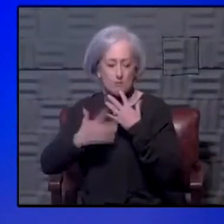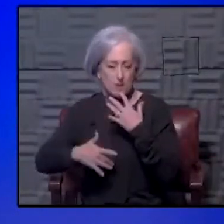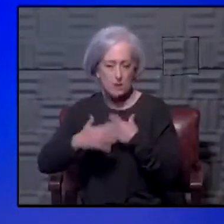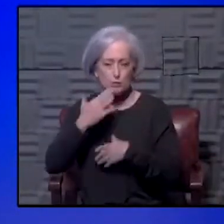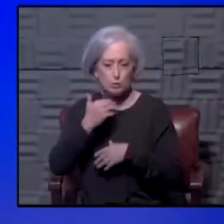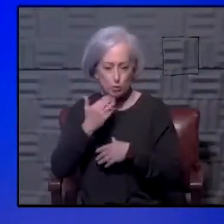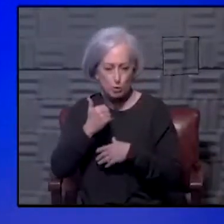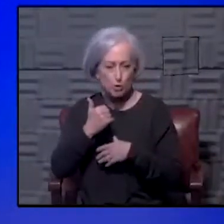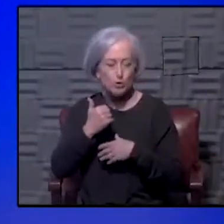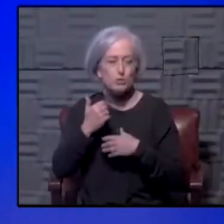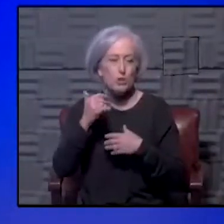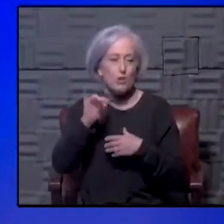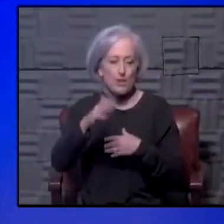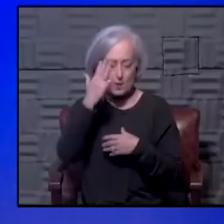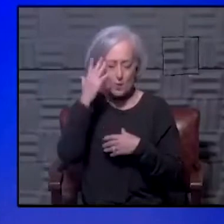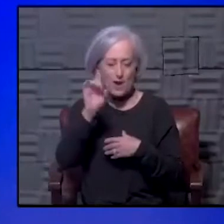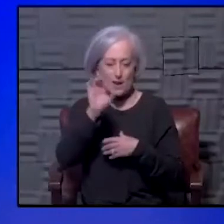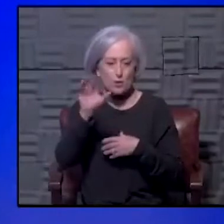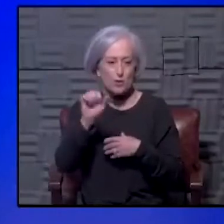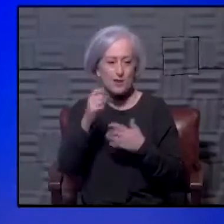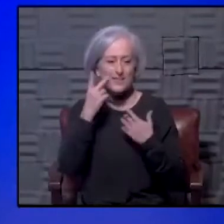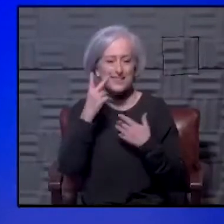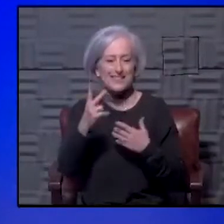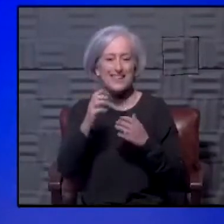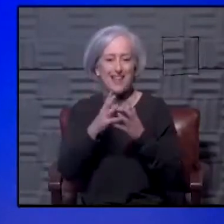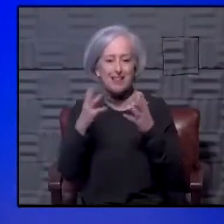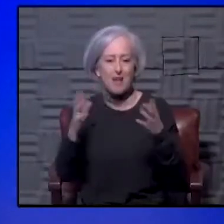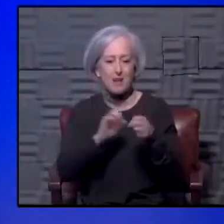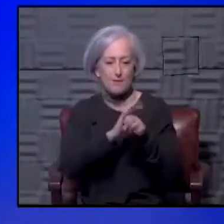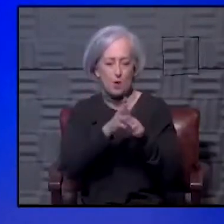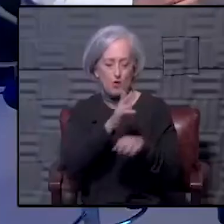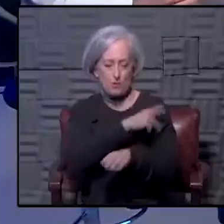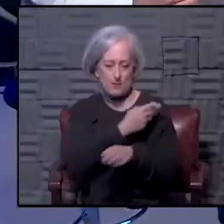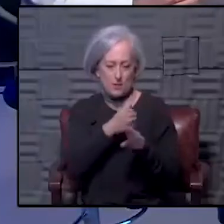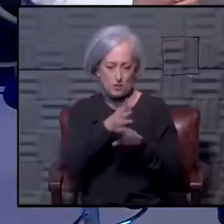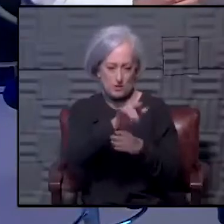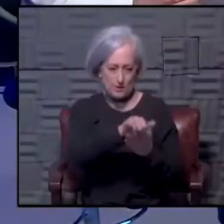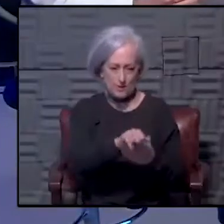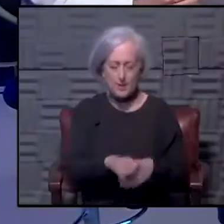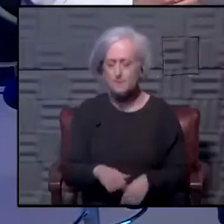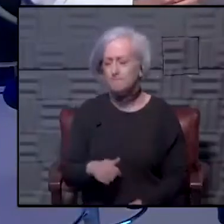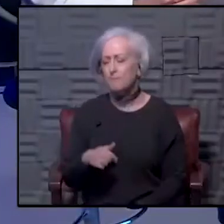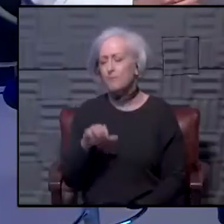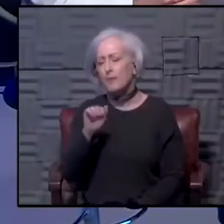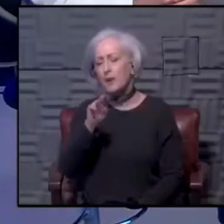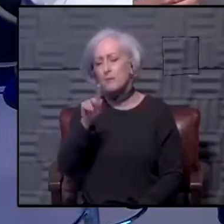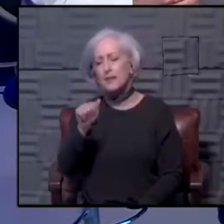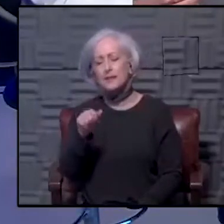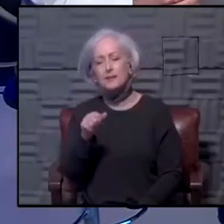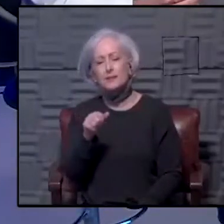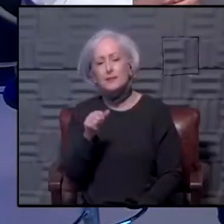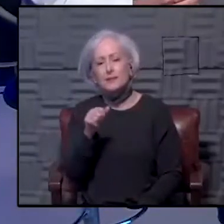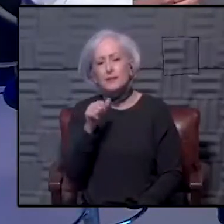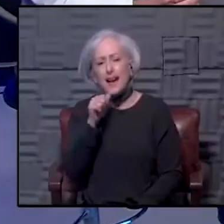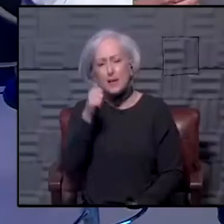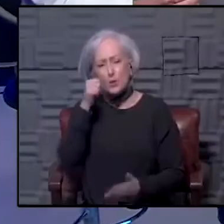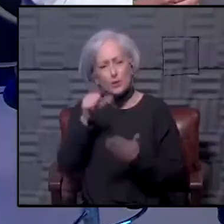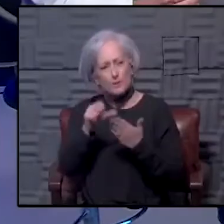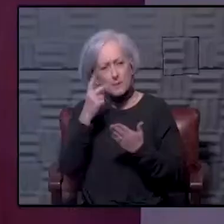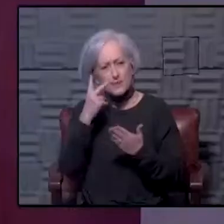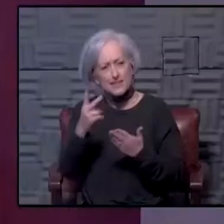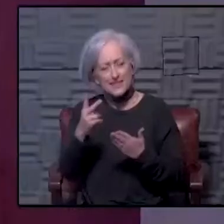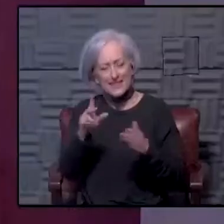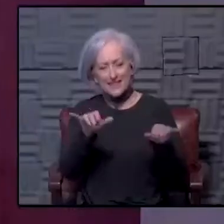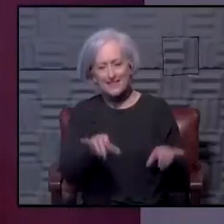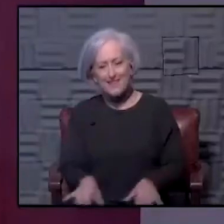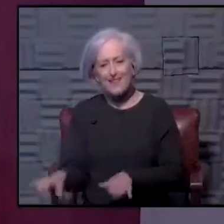that. But post-vaccine, I don't have a good answer. And I don't remember seeing where they were showing all of this common signs and